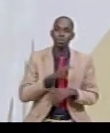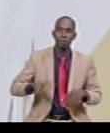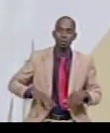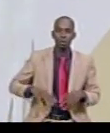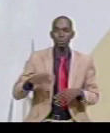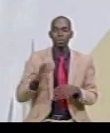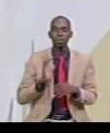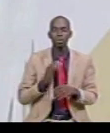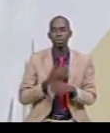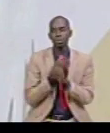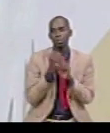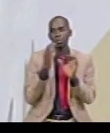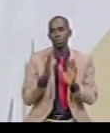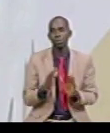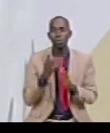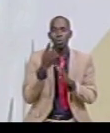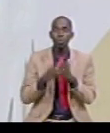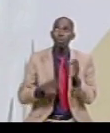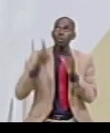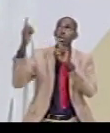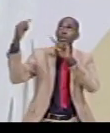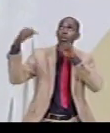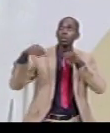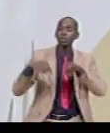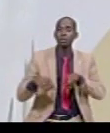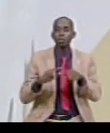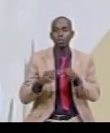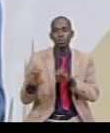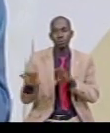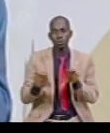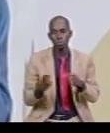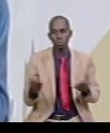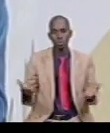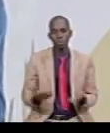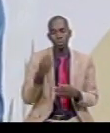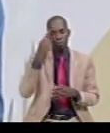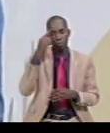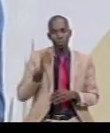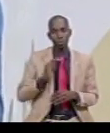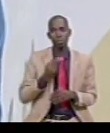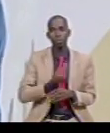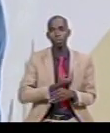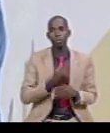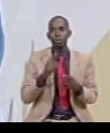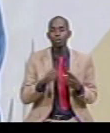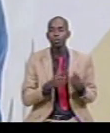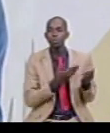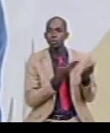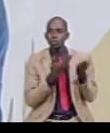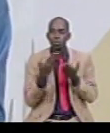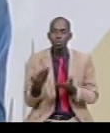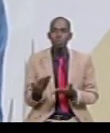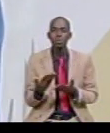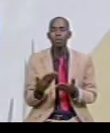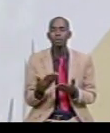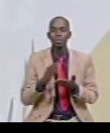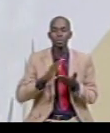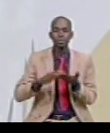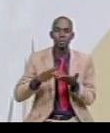he came to this world to do on our behalf, to bring propitiation, to